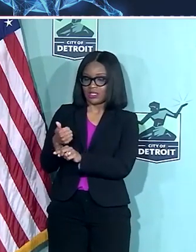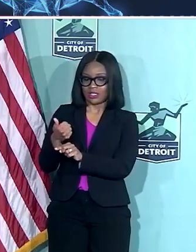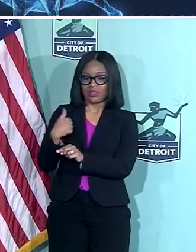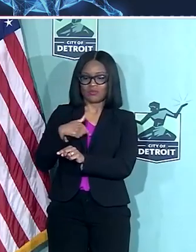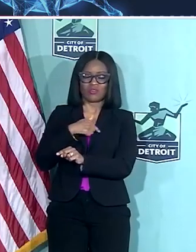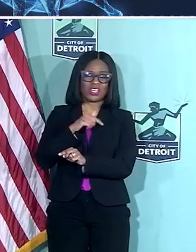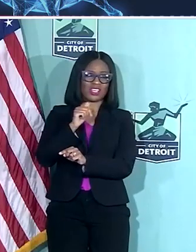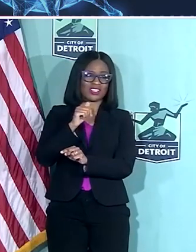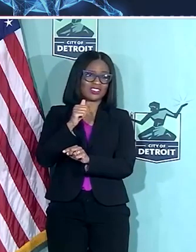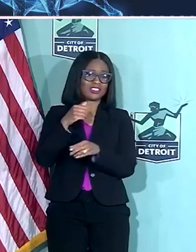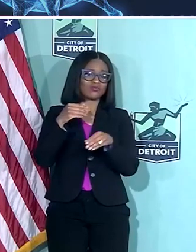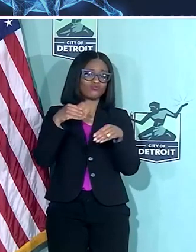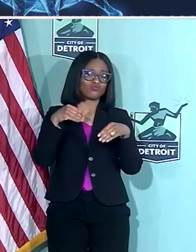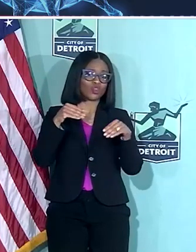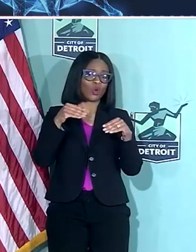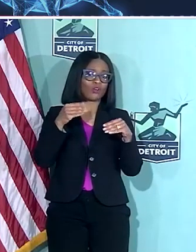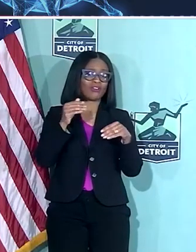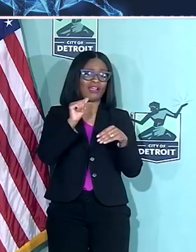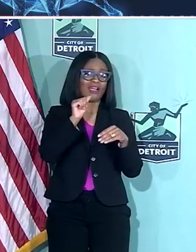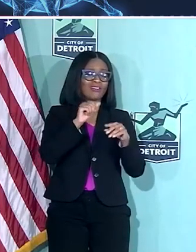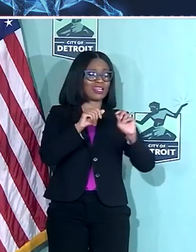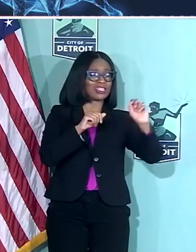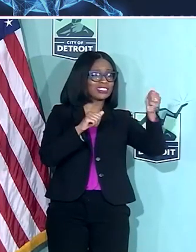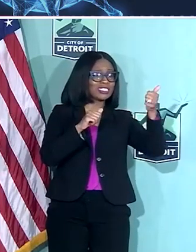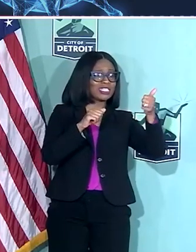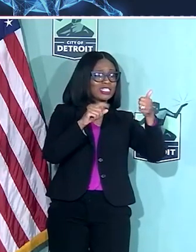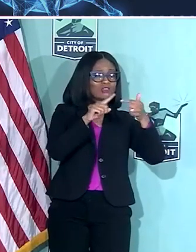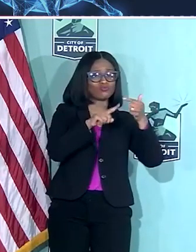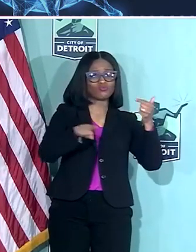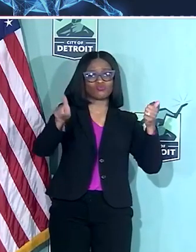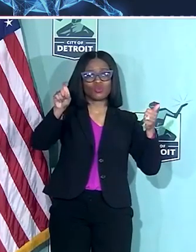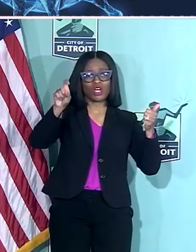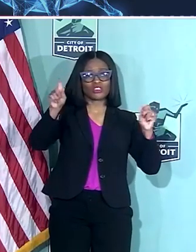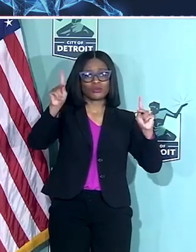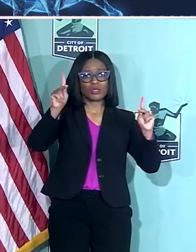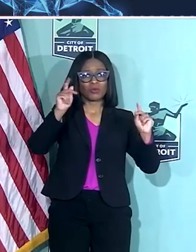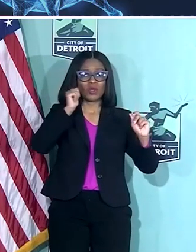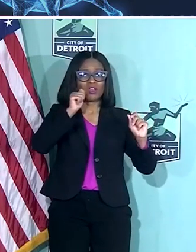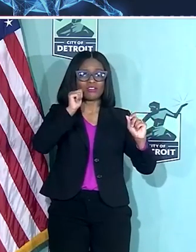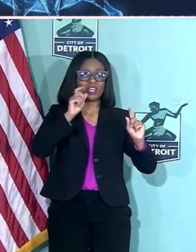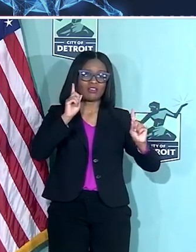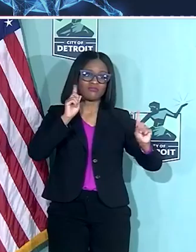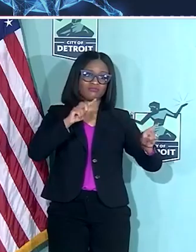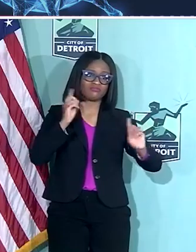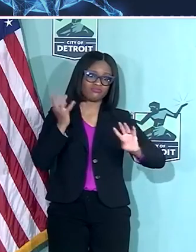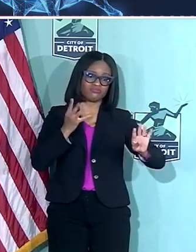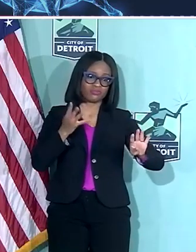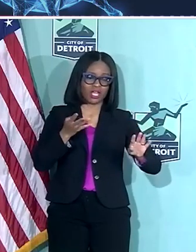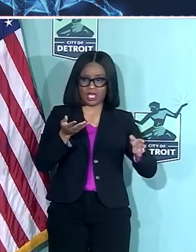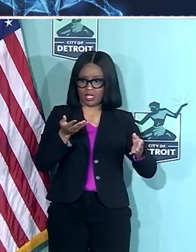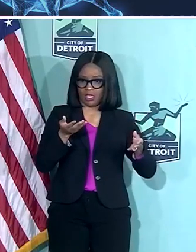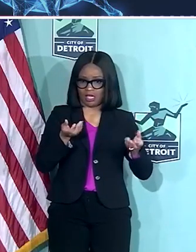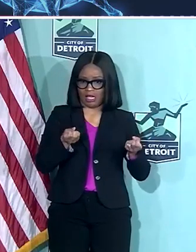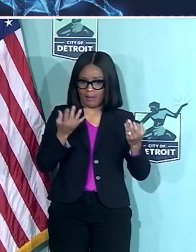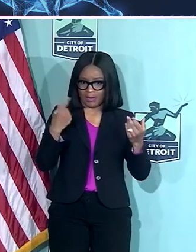average, stores may average between 10 and 100 people a day, and who knows how many of those people will or won't have a